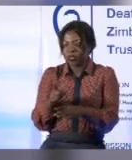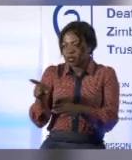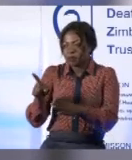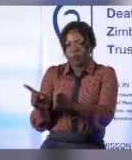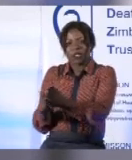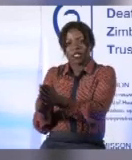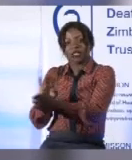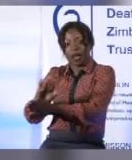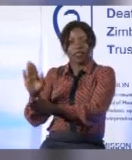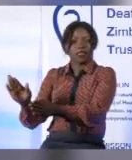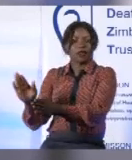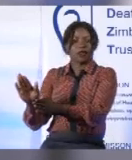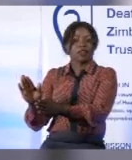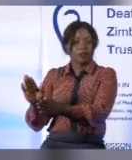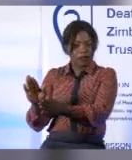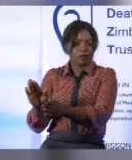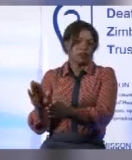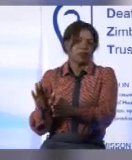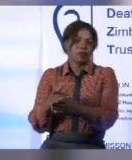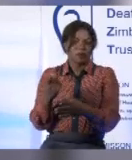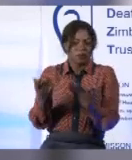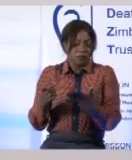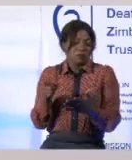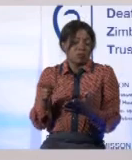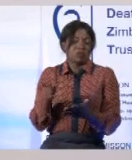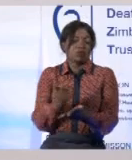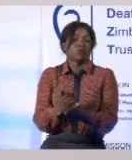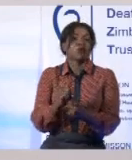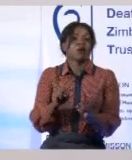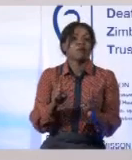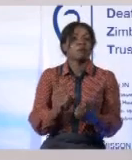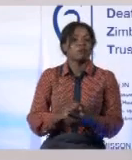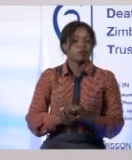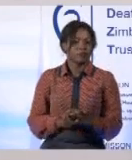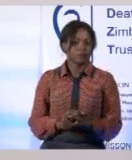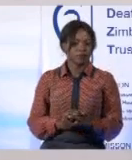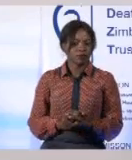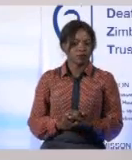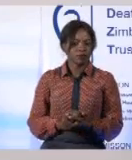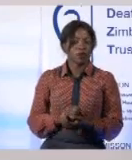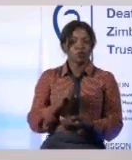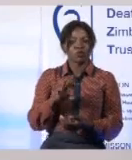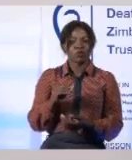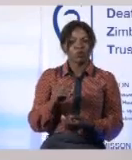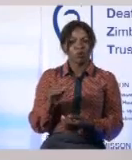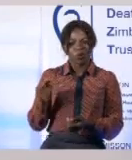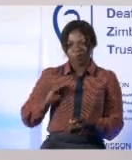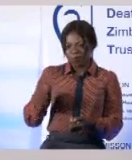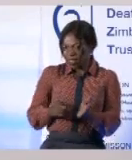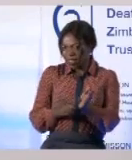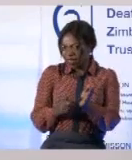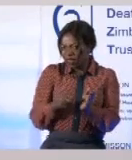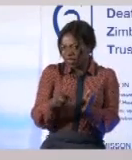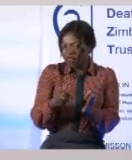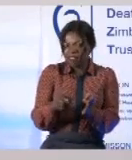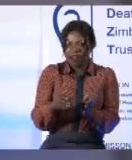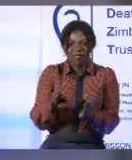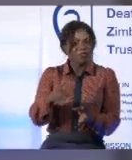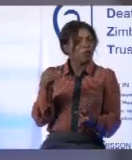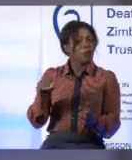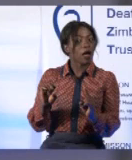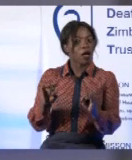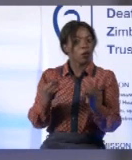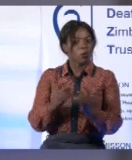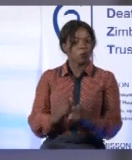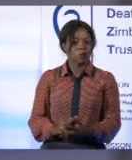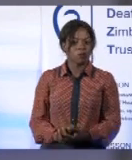person. And it changes national so at that time. Where do you, how do you find these clients? Where do you find them? So we have